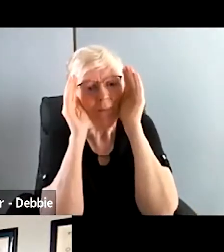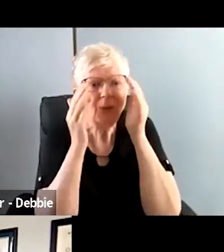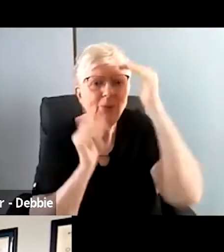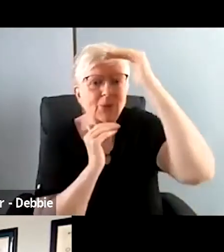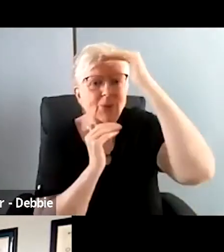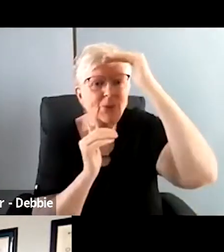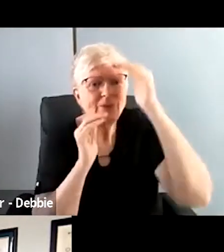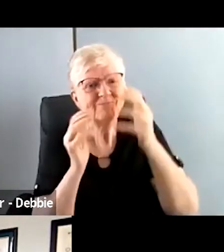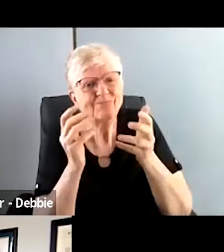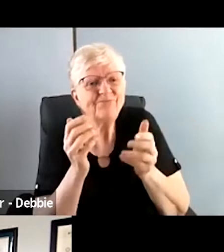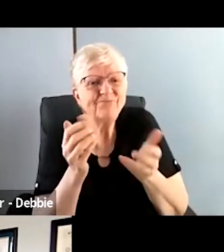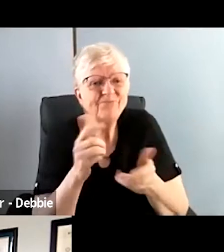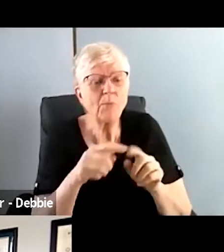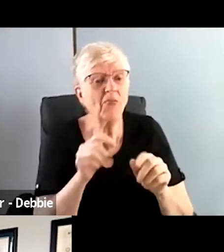spittle